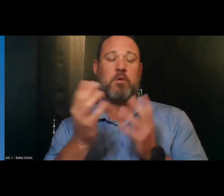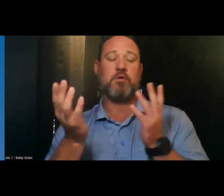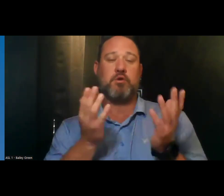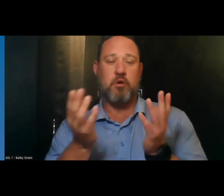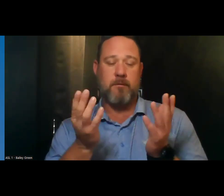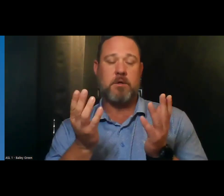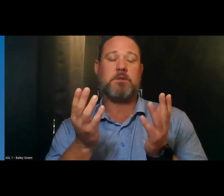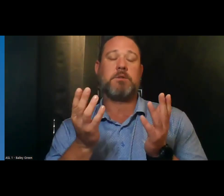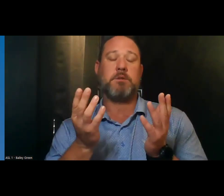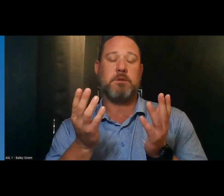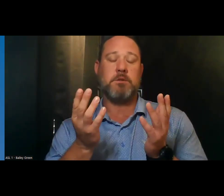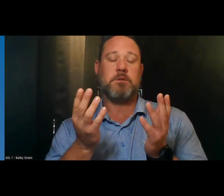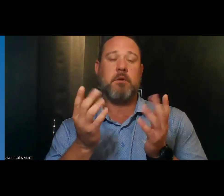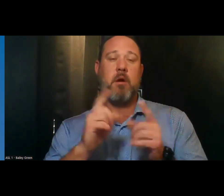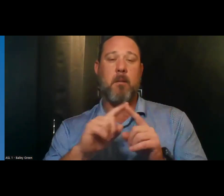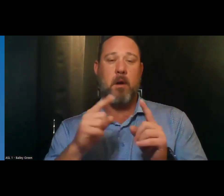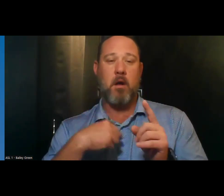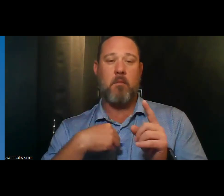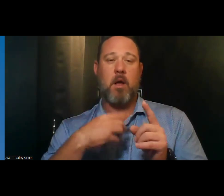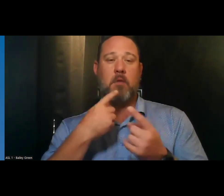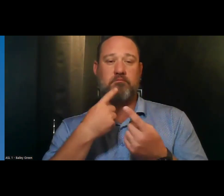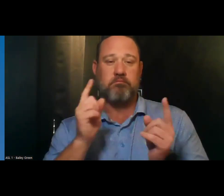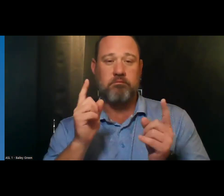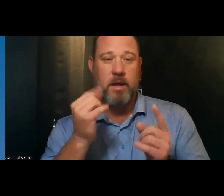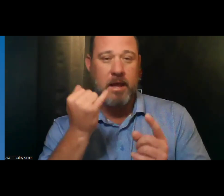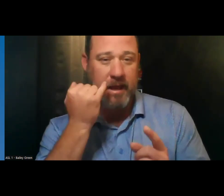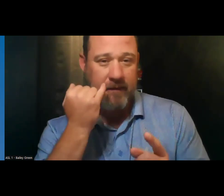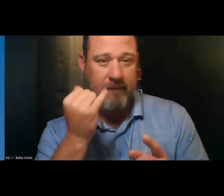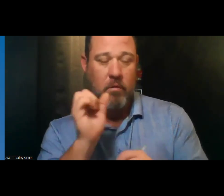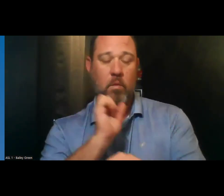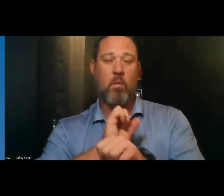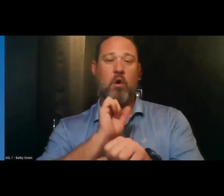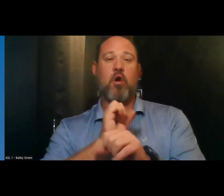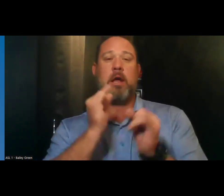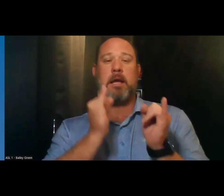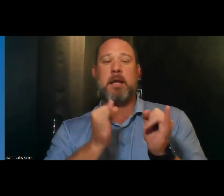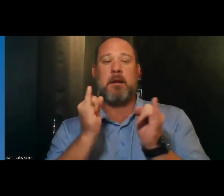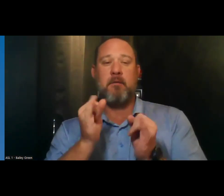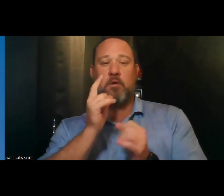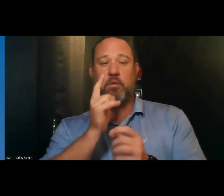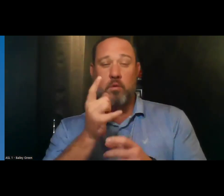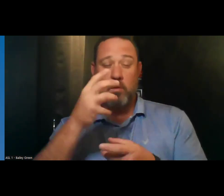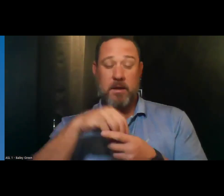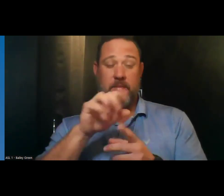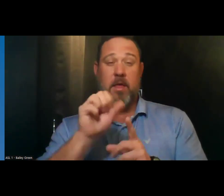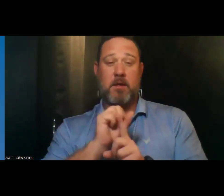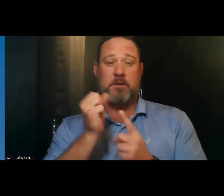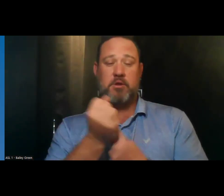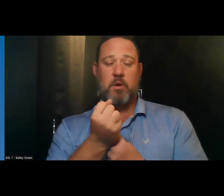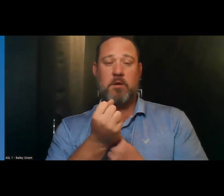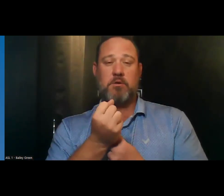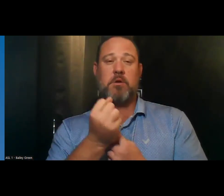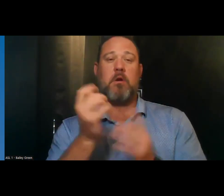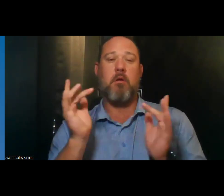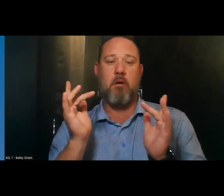meantime. But my sort of call out for all of you is that if you are working with individuals who are in that type of situation, please